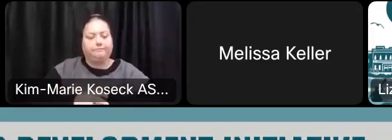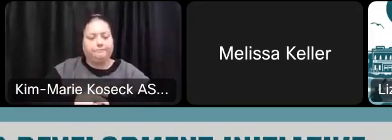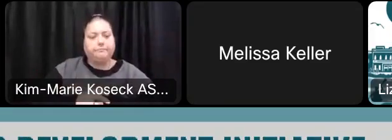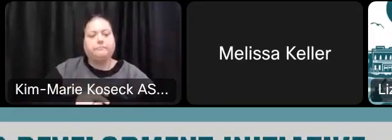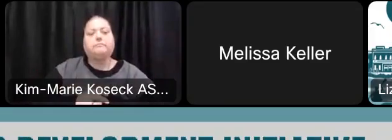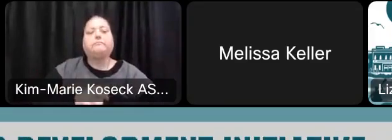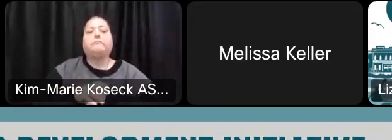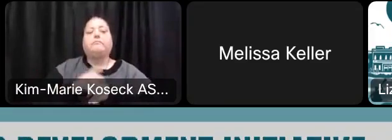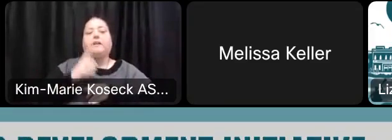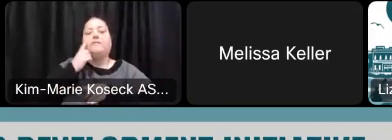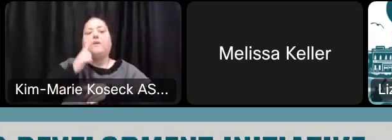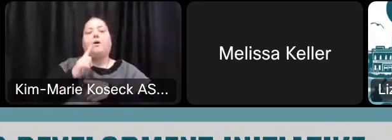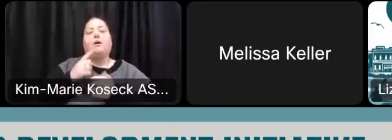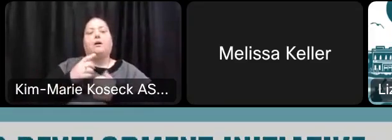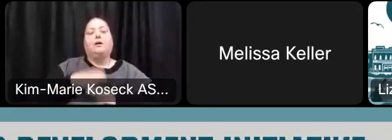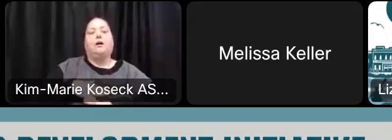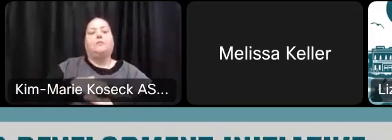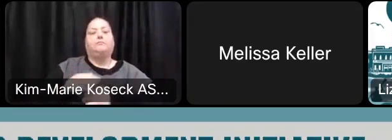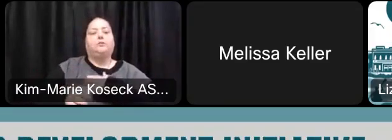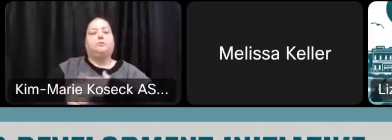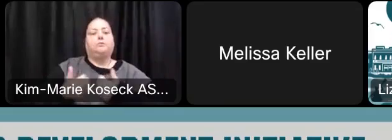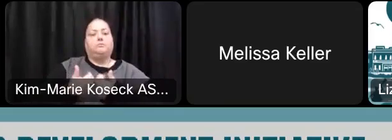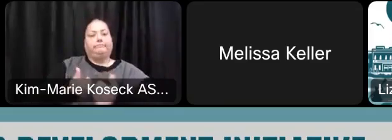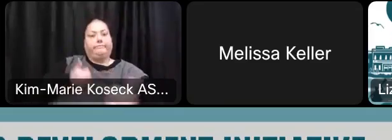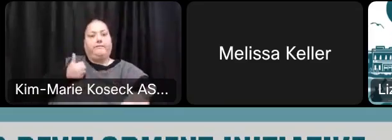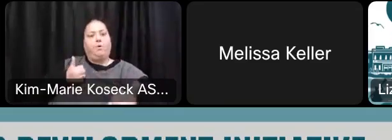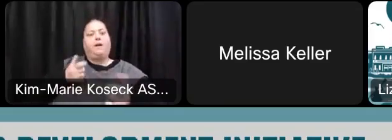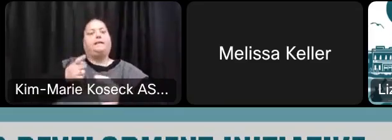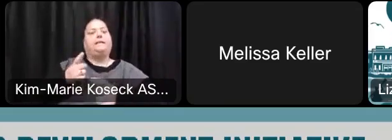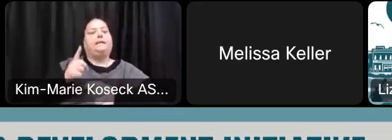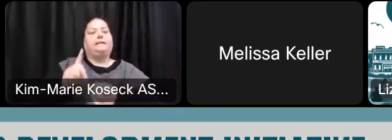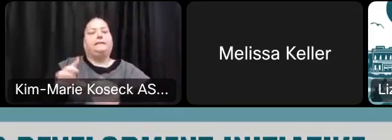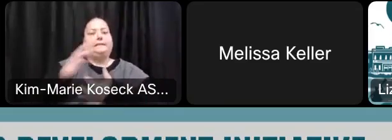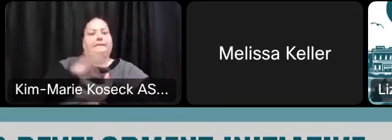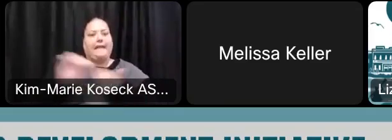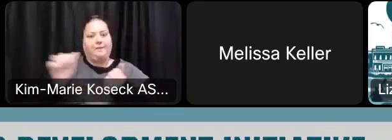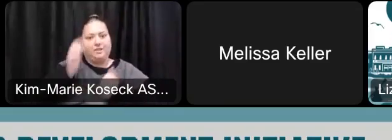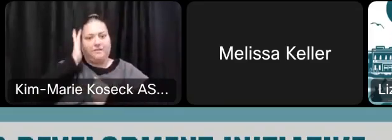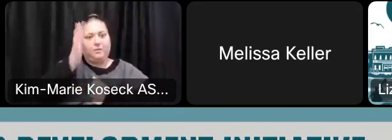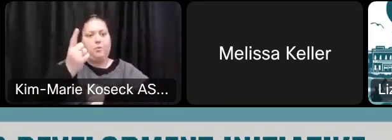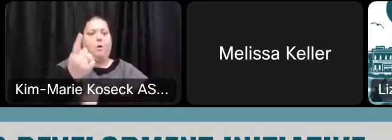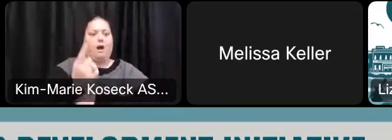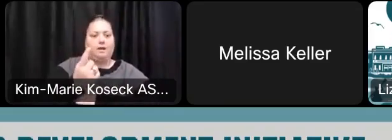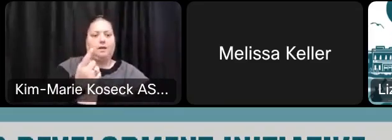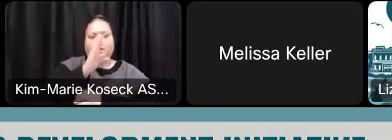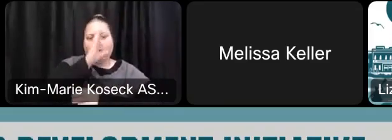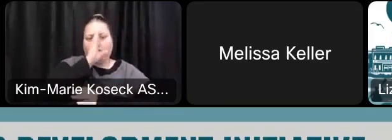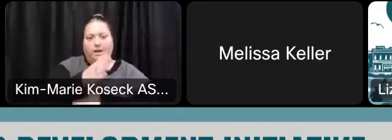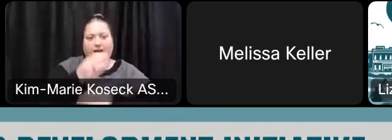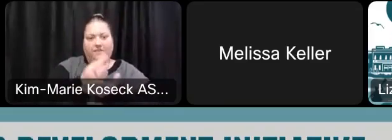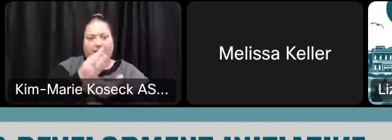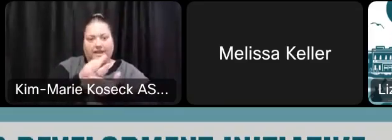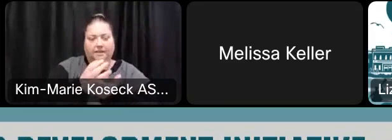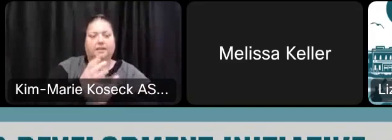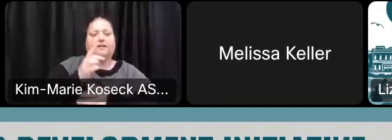So in order to avoid damage in the future, we really took two approaches here. One is direct funding for